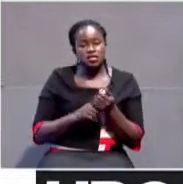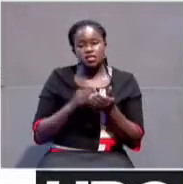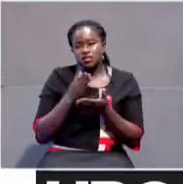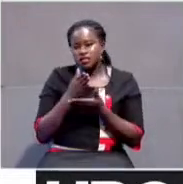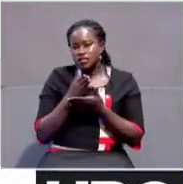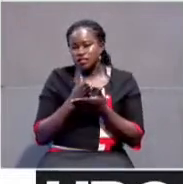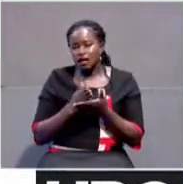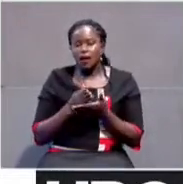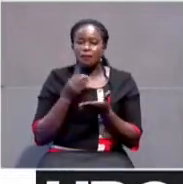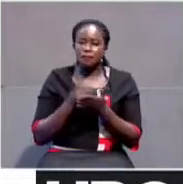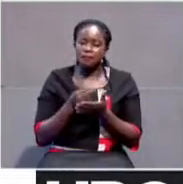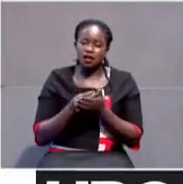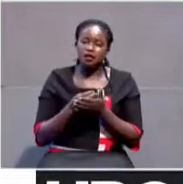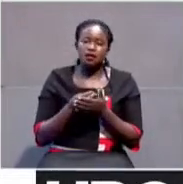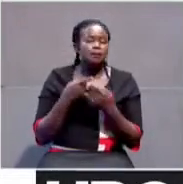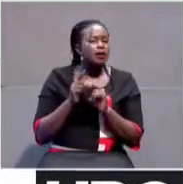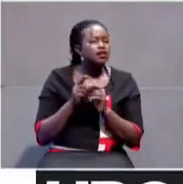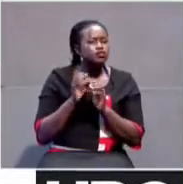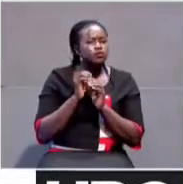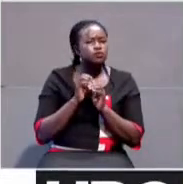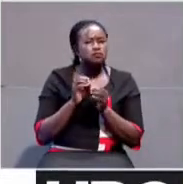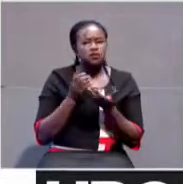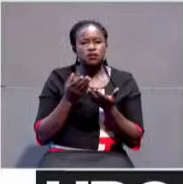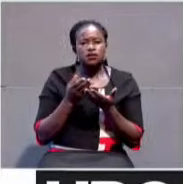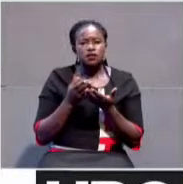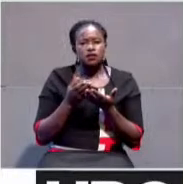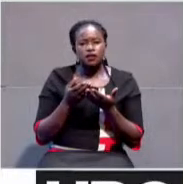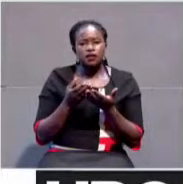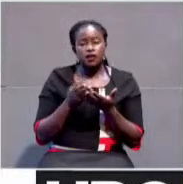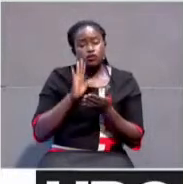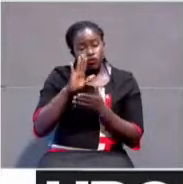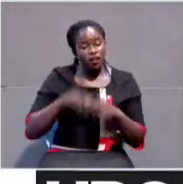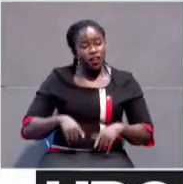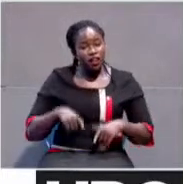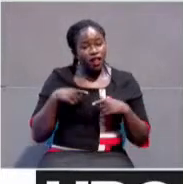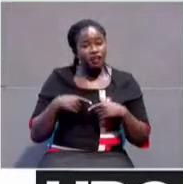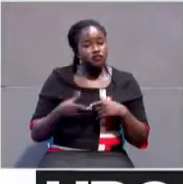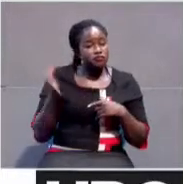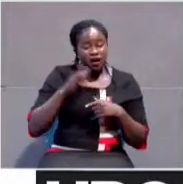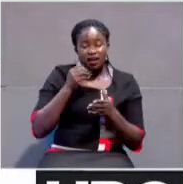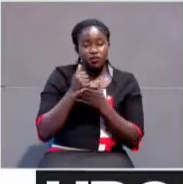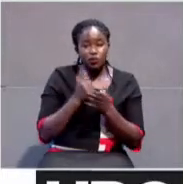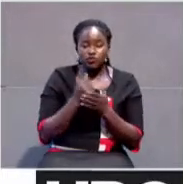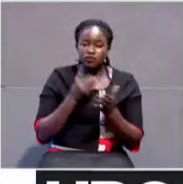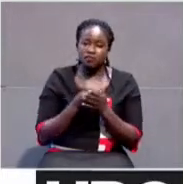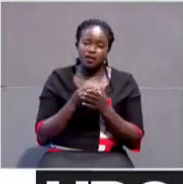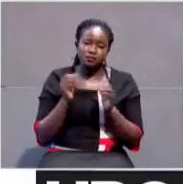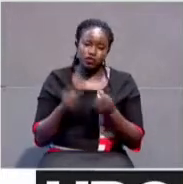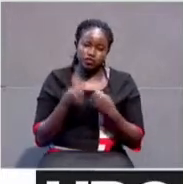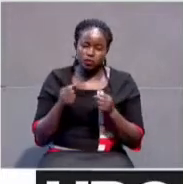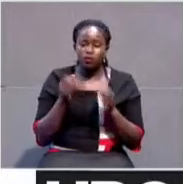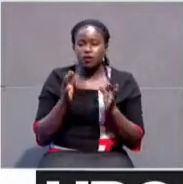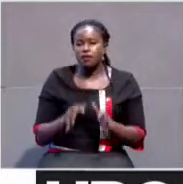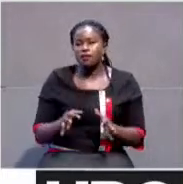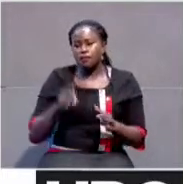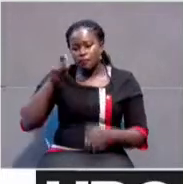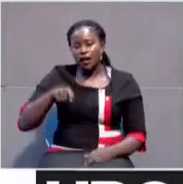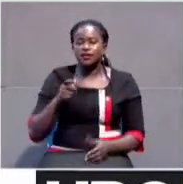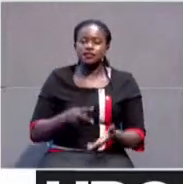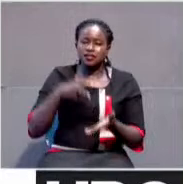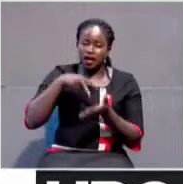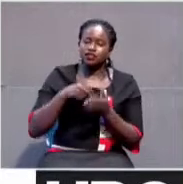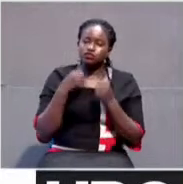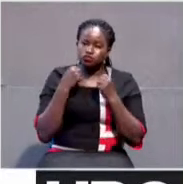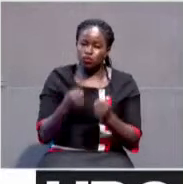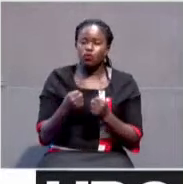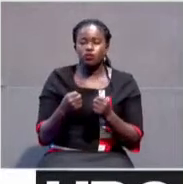sums of money. But no money can compensate for your life. So we had to stand firm and come to court. And I can assure